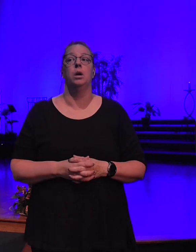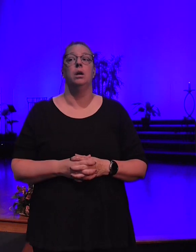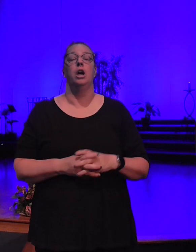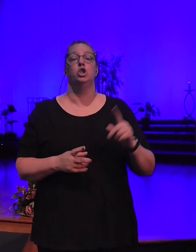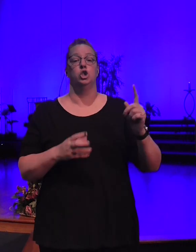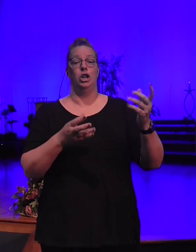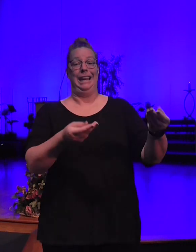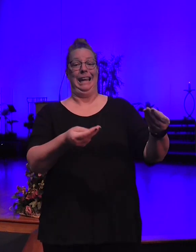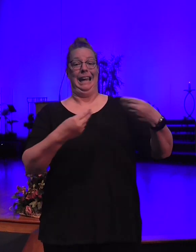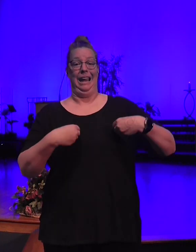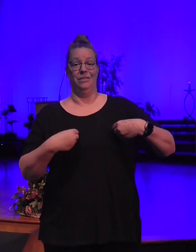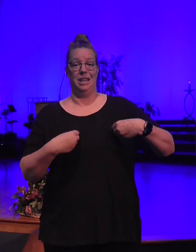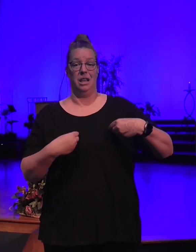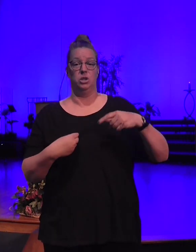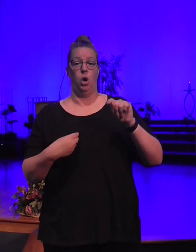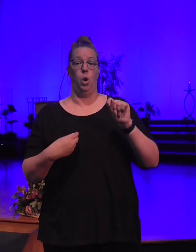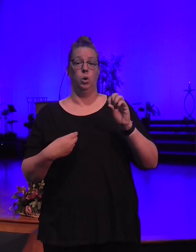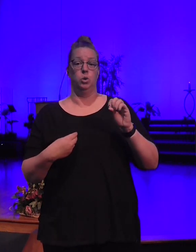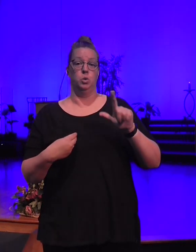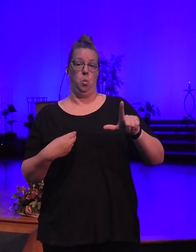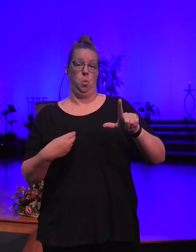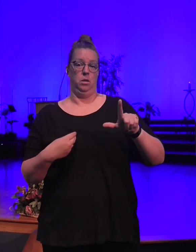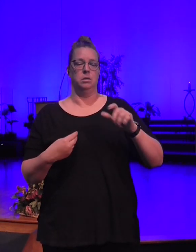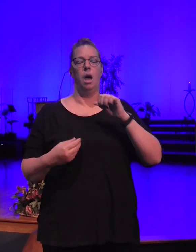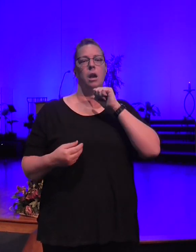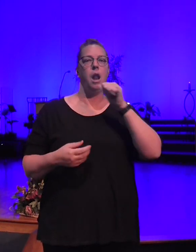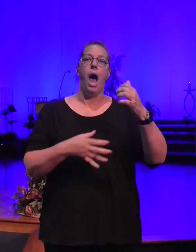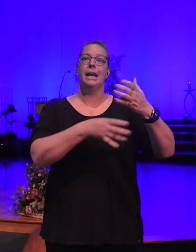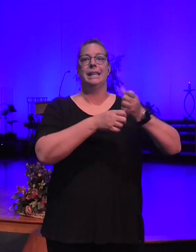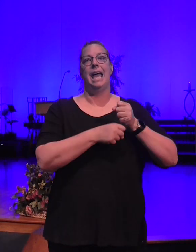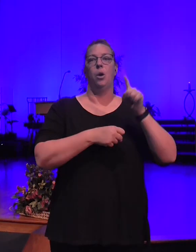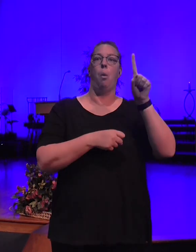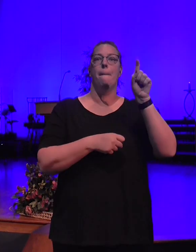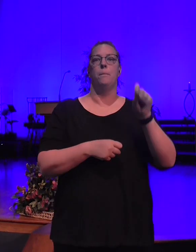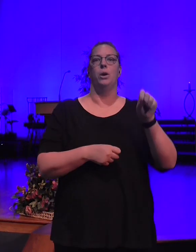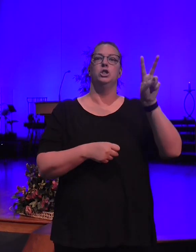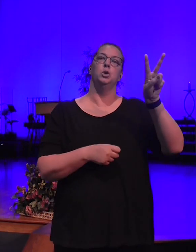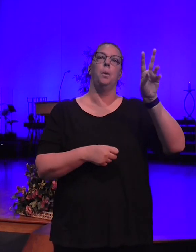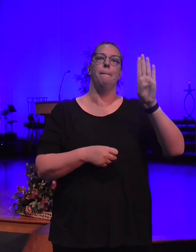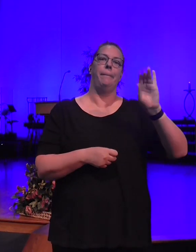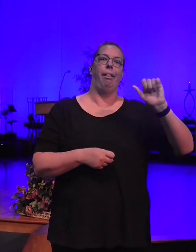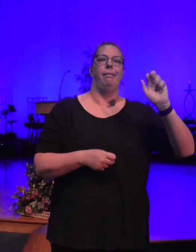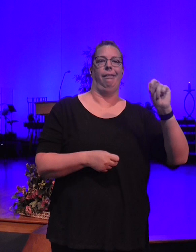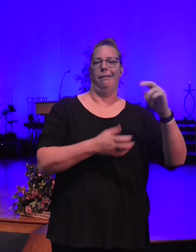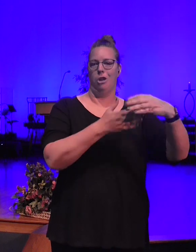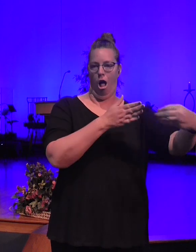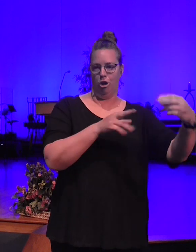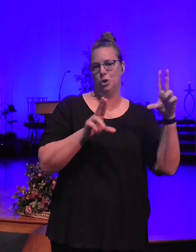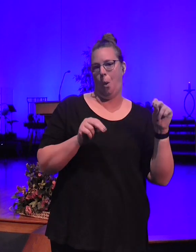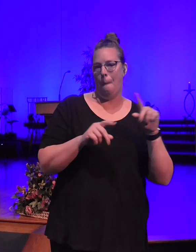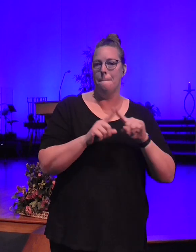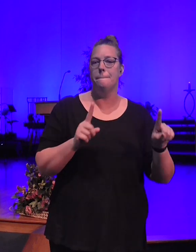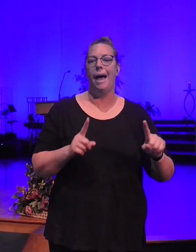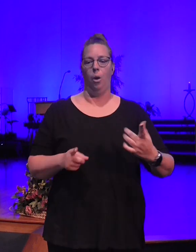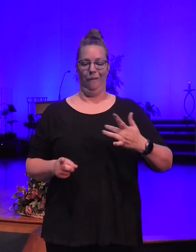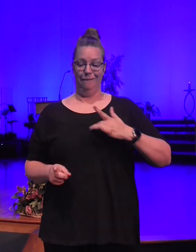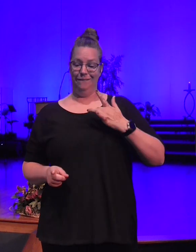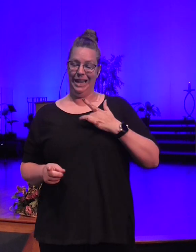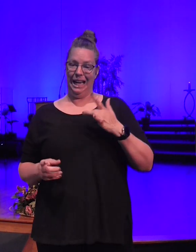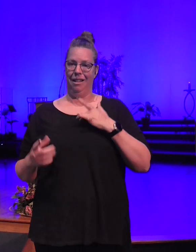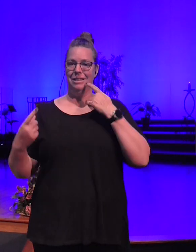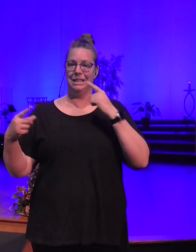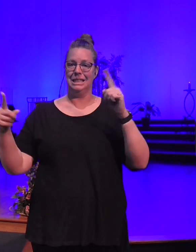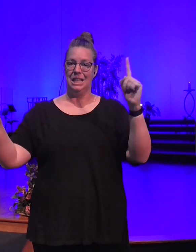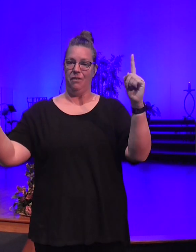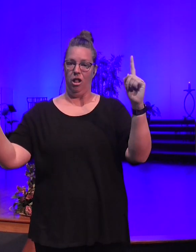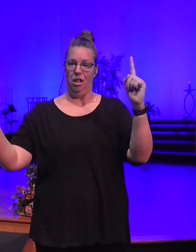we can maybe not get $1.2 billion from L'Oreal, but that how we can feel more successful, how we